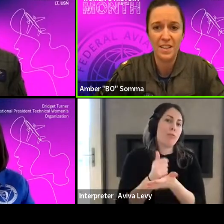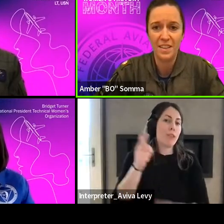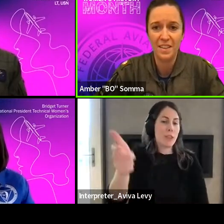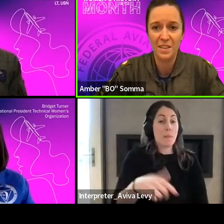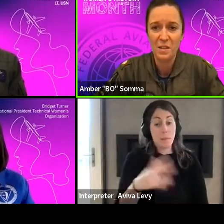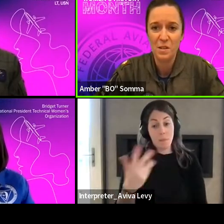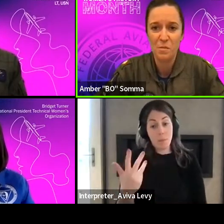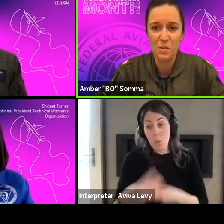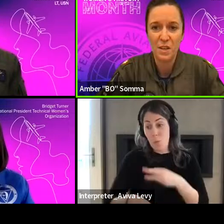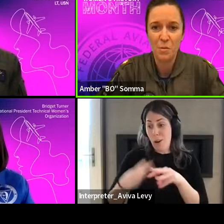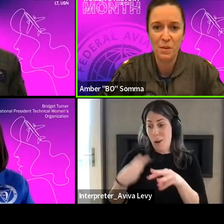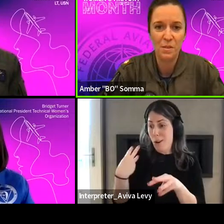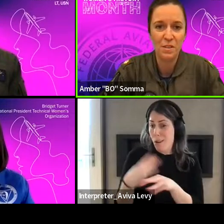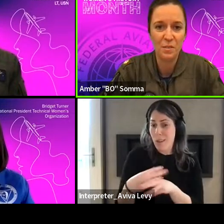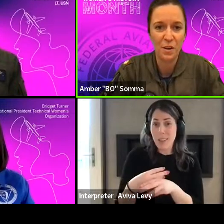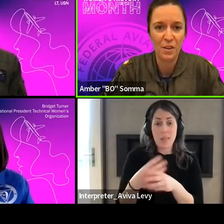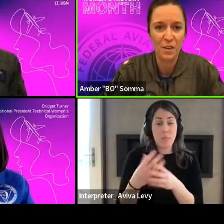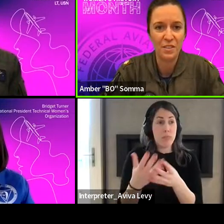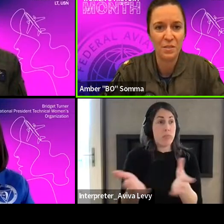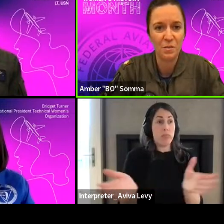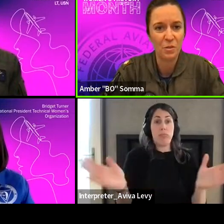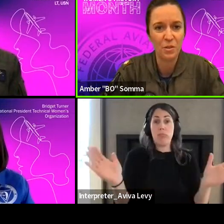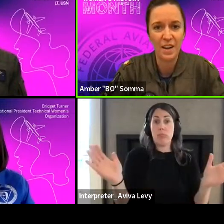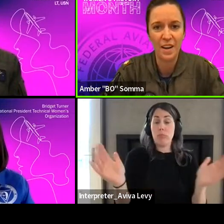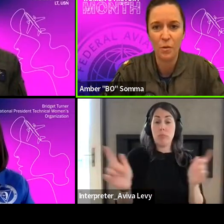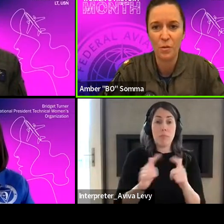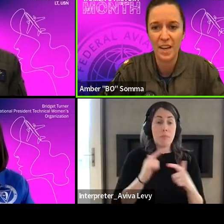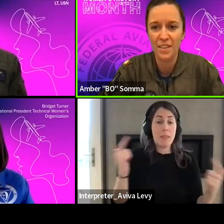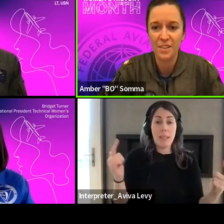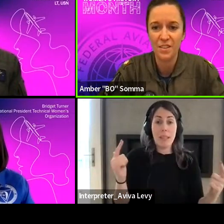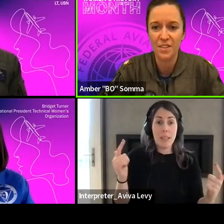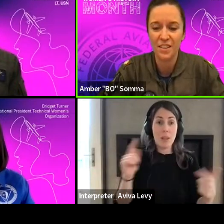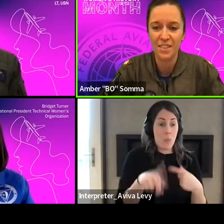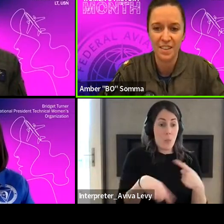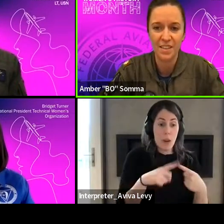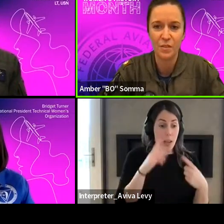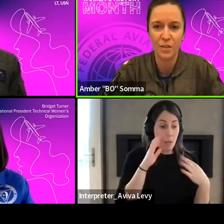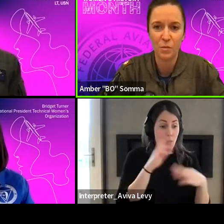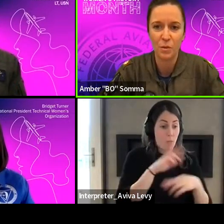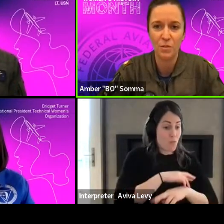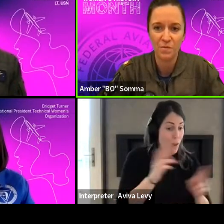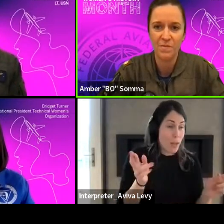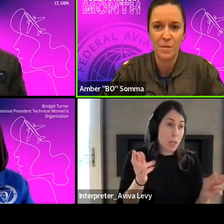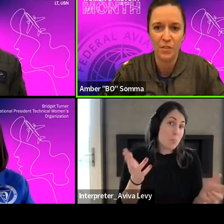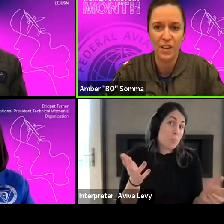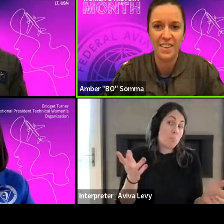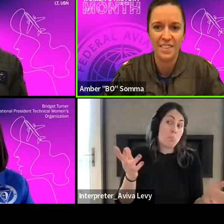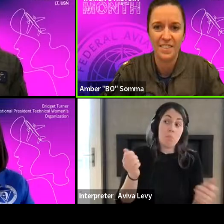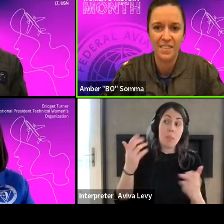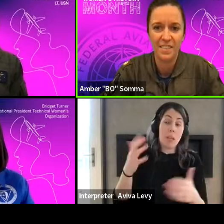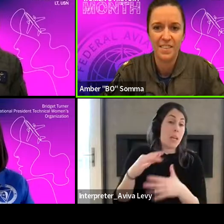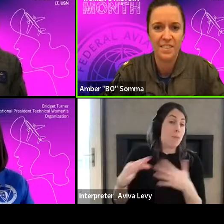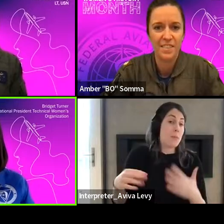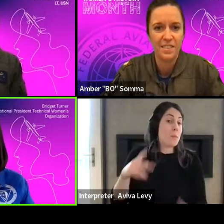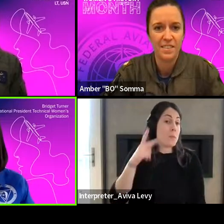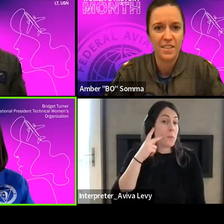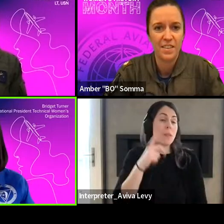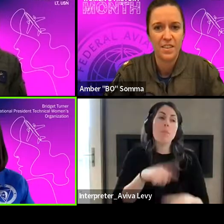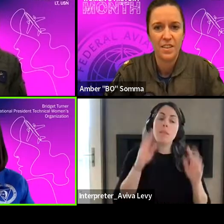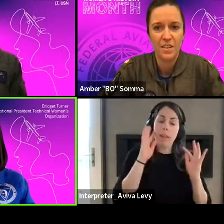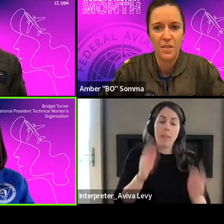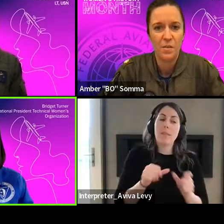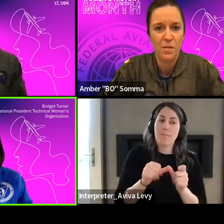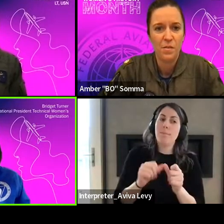is pretty open as far as once we get out what we can do. So I definitely will keep flying. Thank